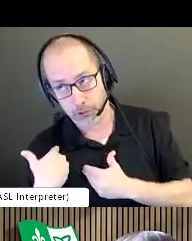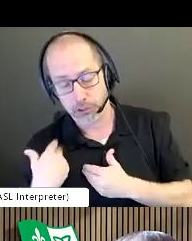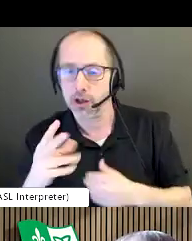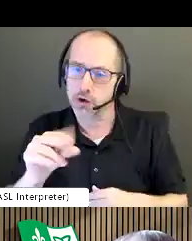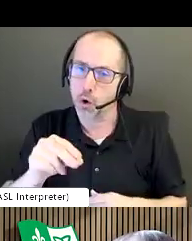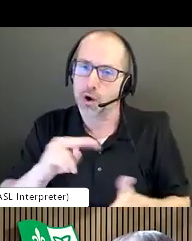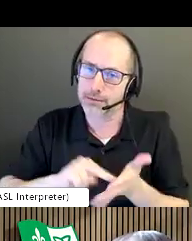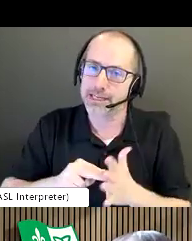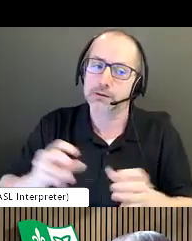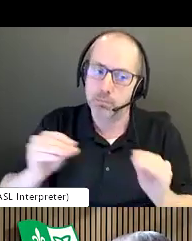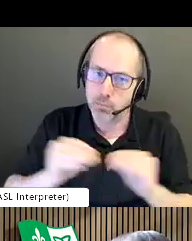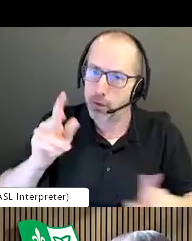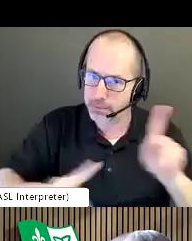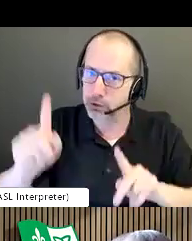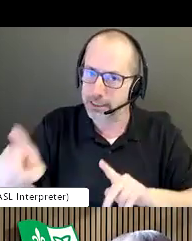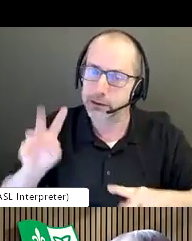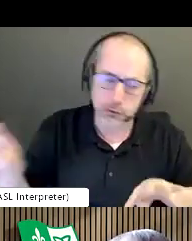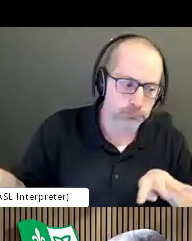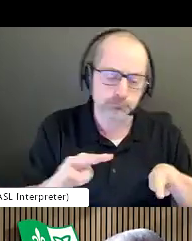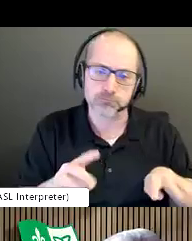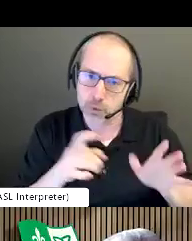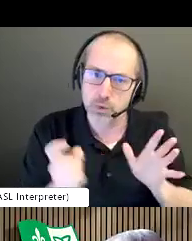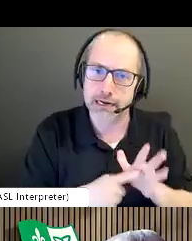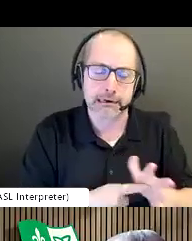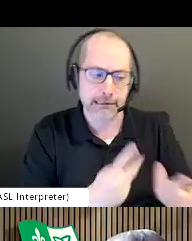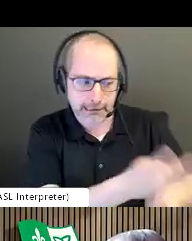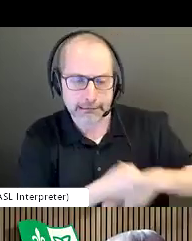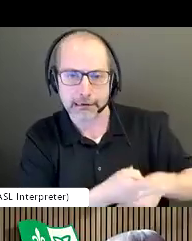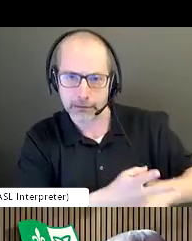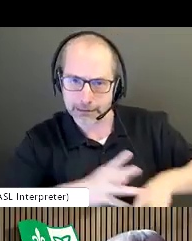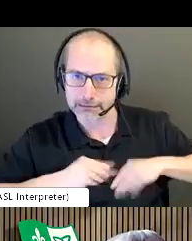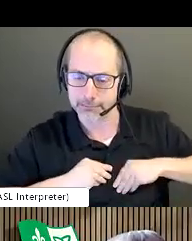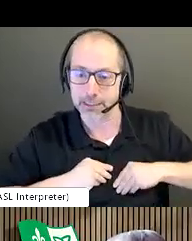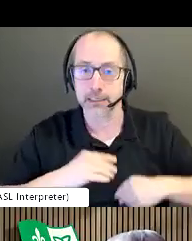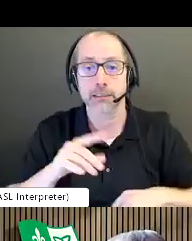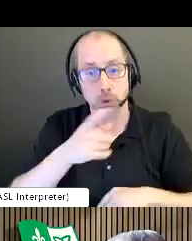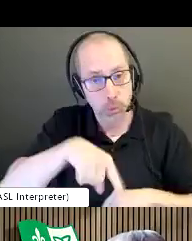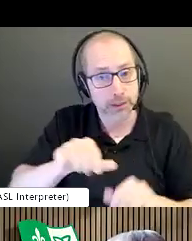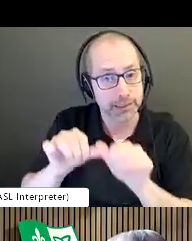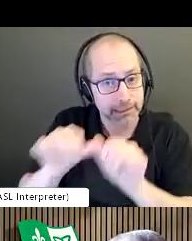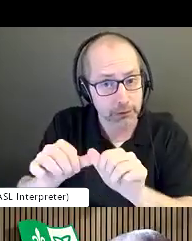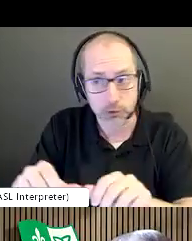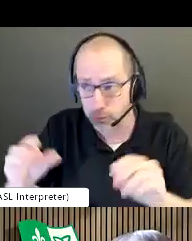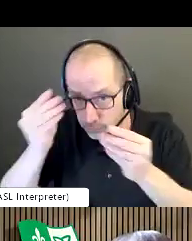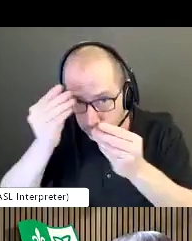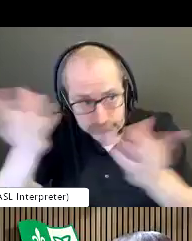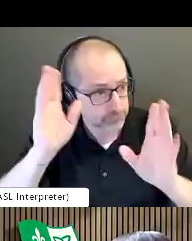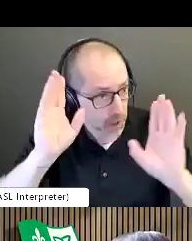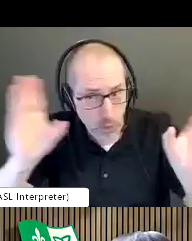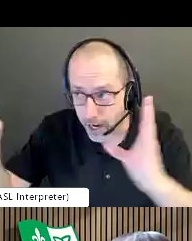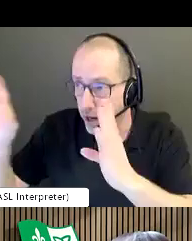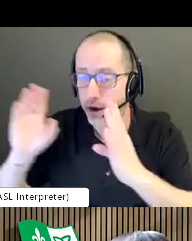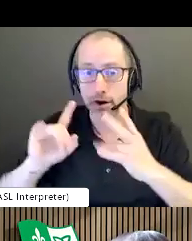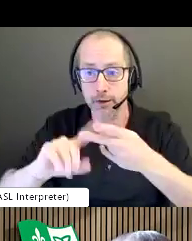society. So, to end, we will continue to raise awareness, build partnership, develop